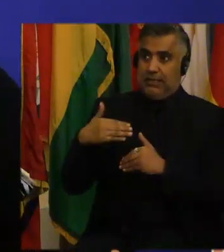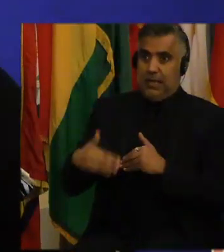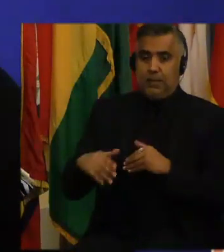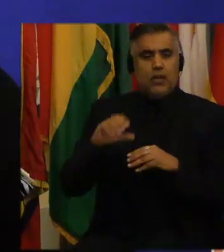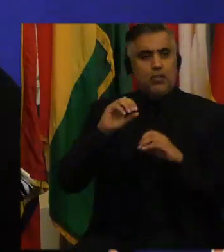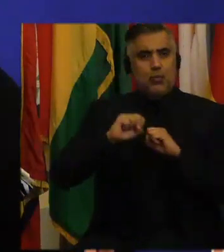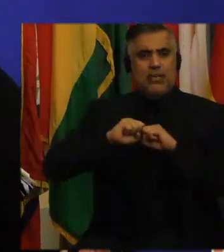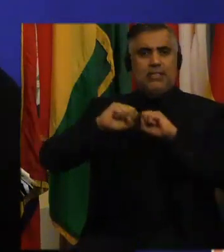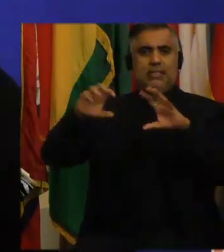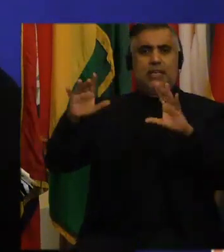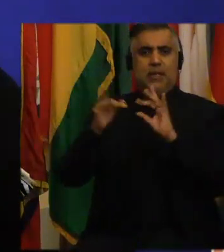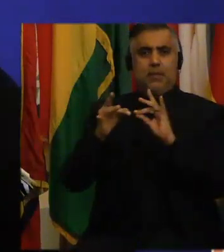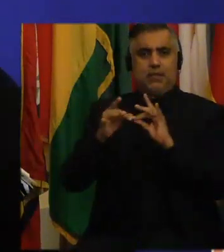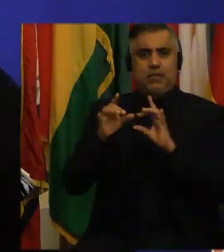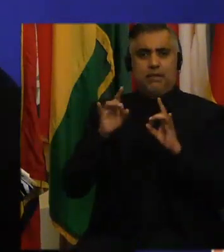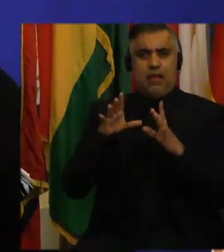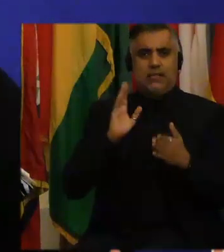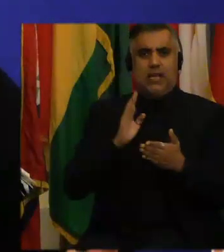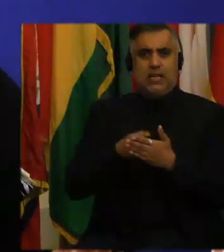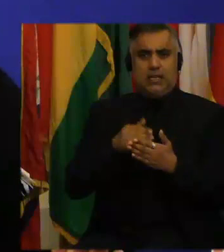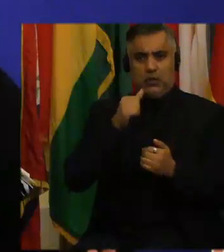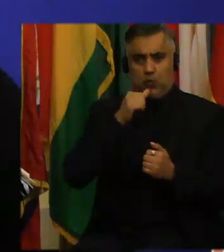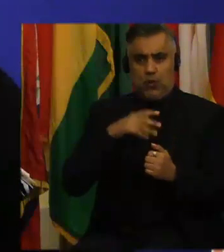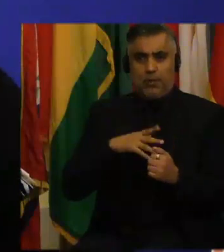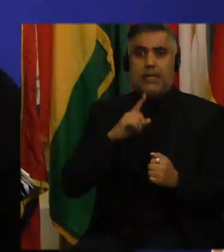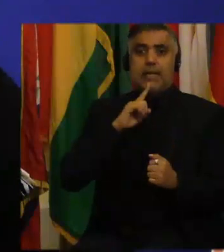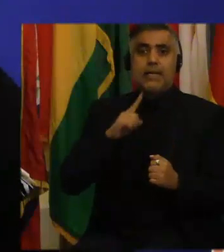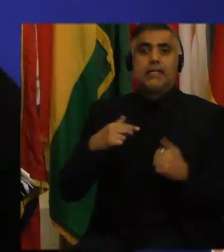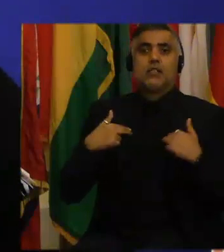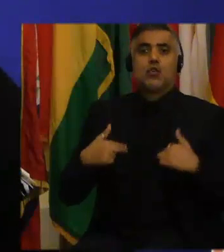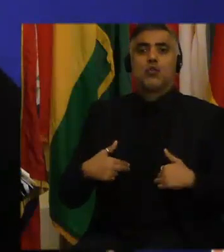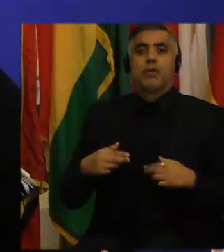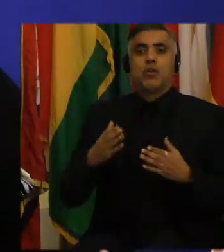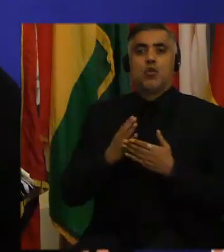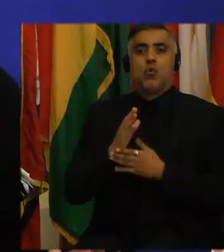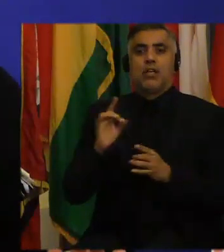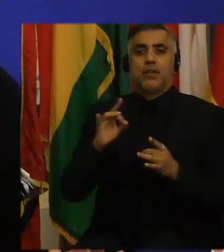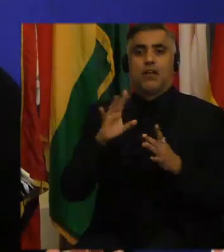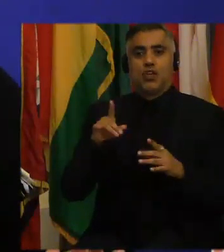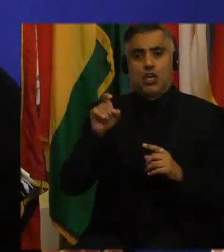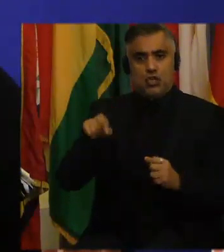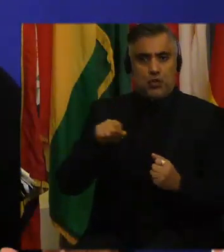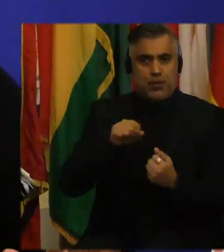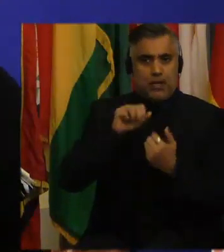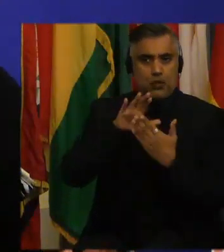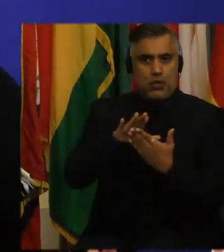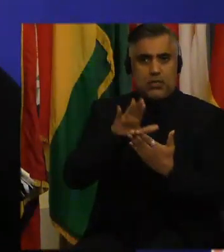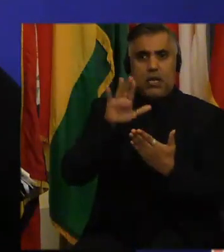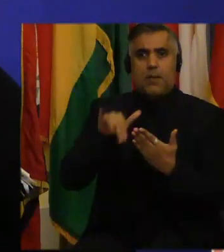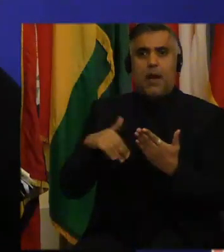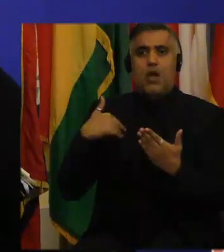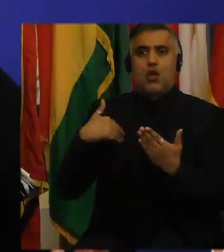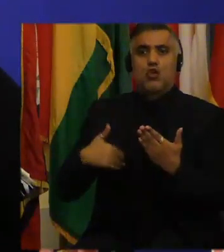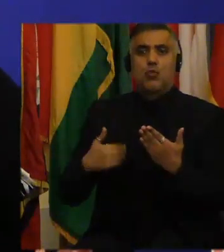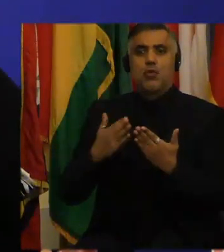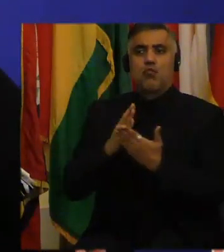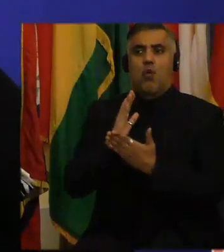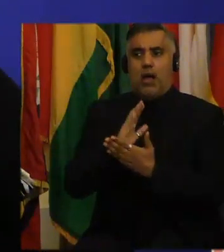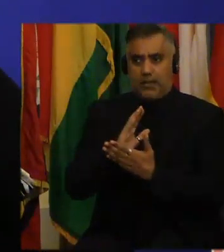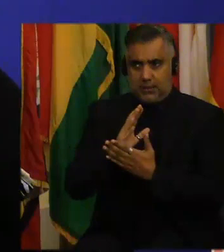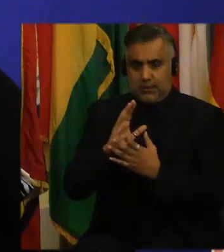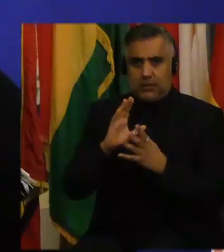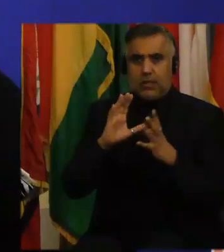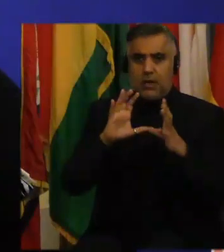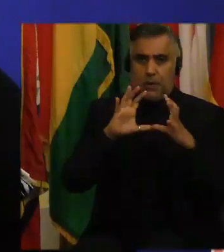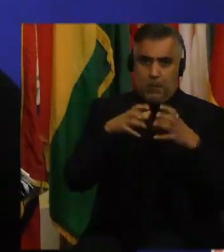send a message that violence against women is a human rights violation and should be addressed by human rights bodies under the